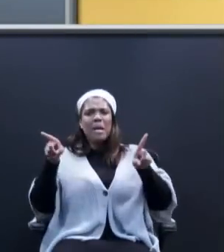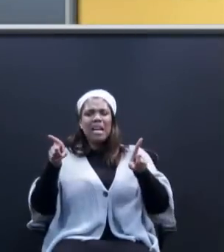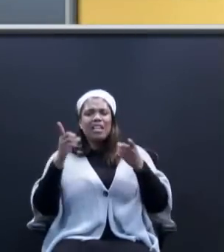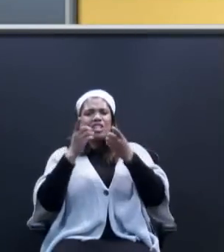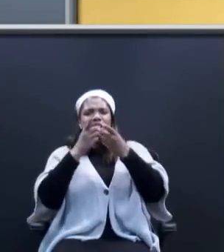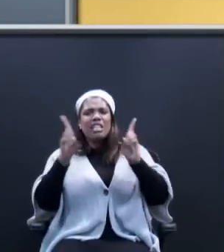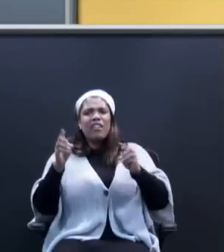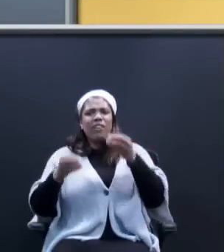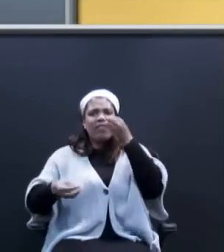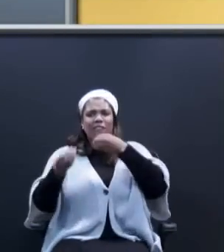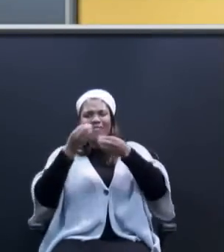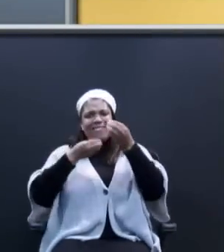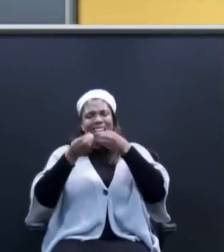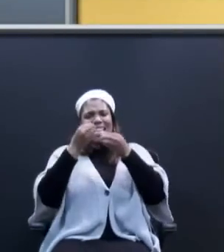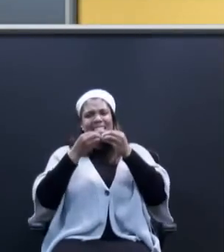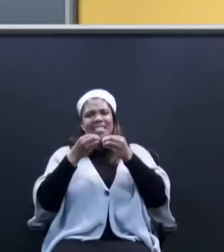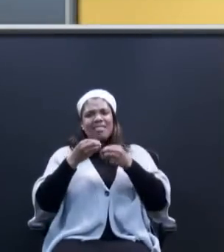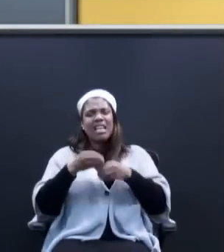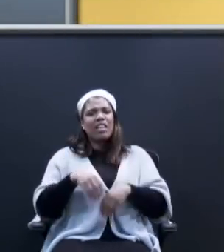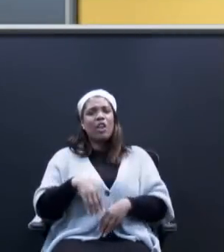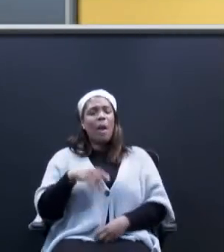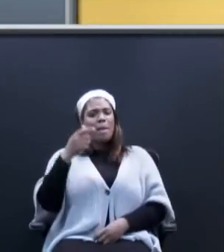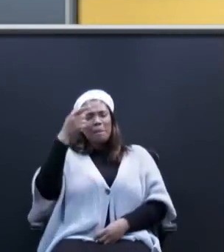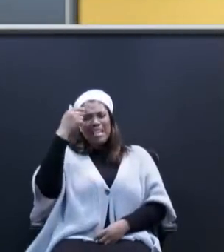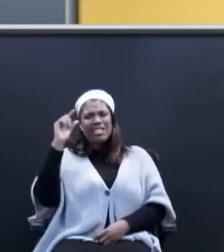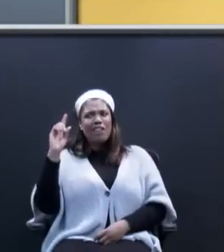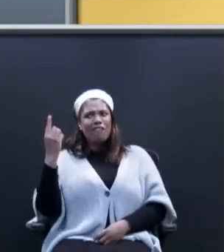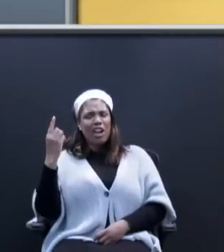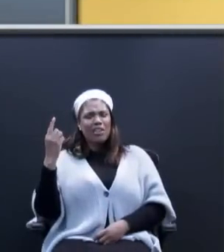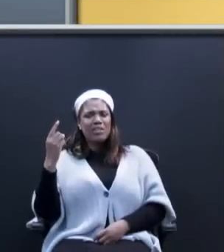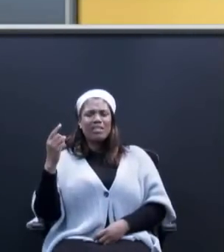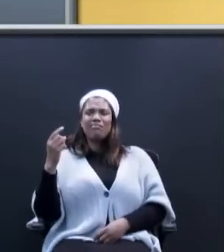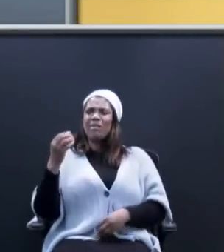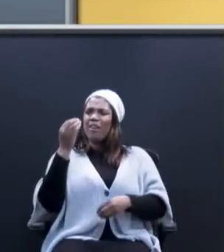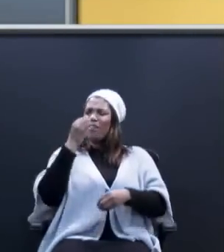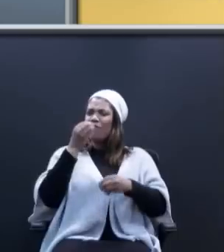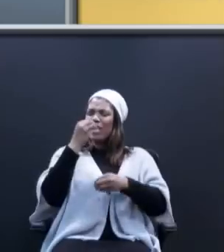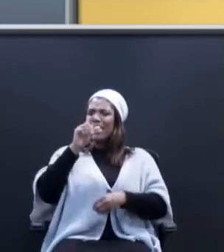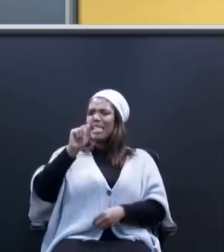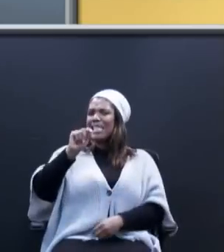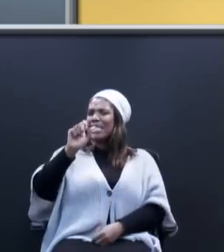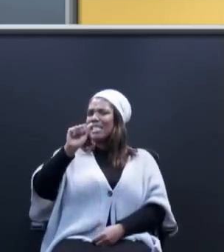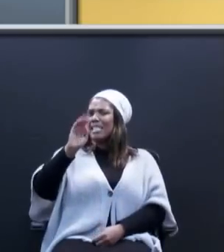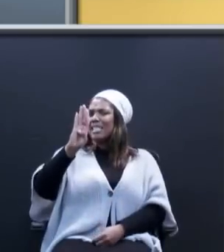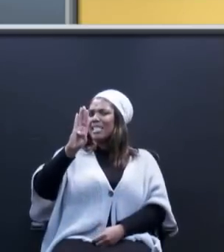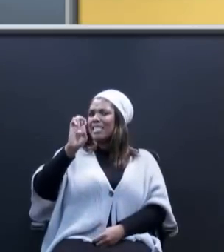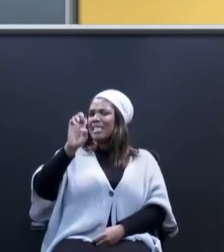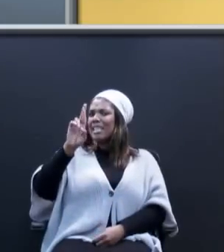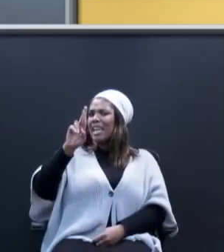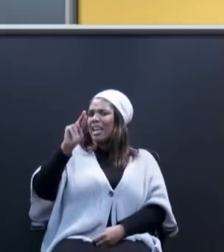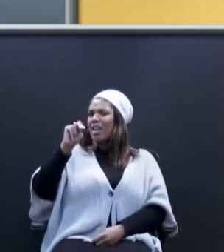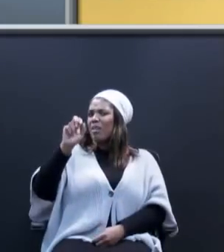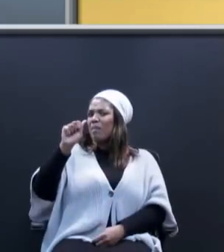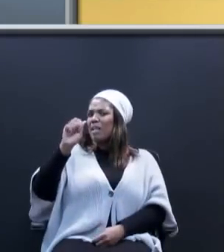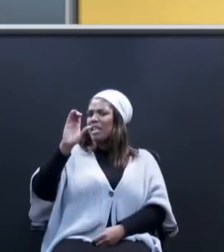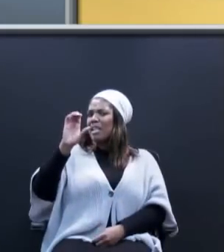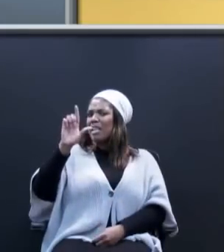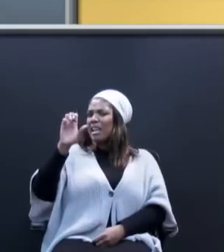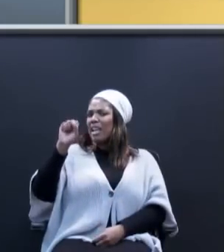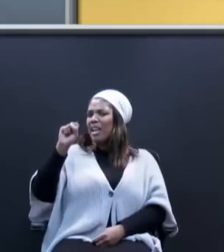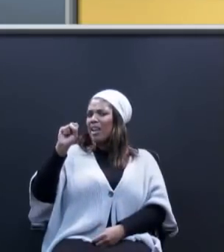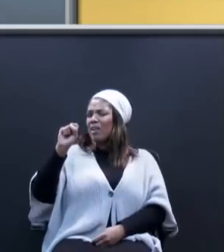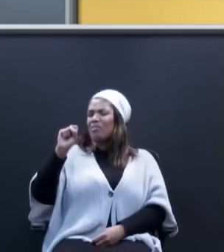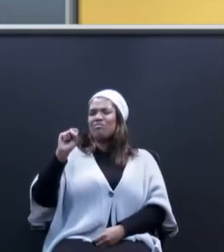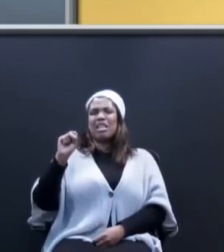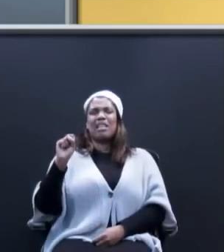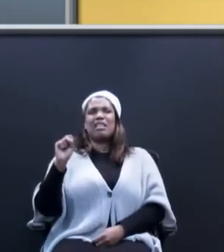of Tabernacles is 7 days. That's right. First day going to be a Sabbath, and the eighth day going to be a Sabbath. So the eighth day, we're going